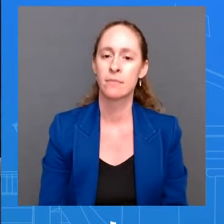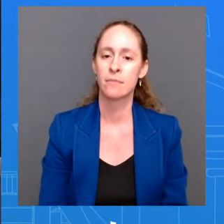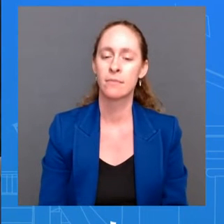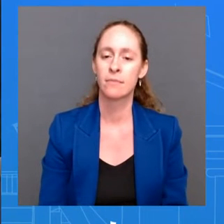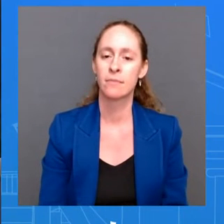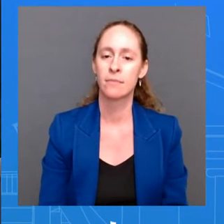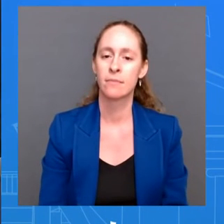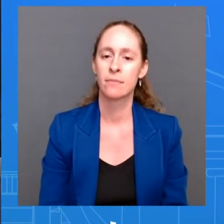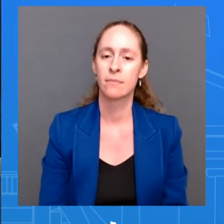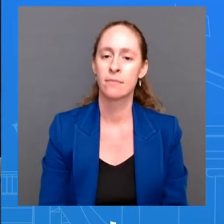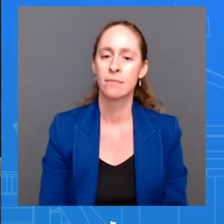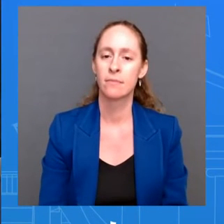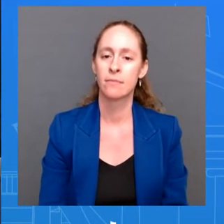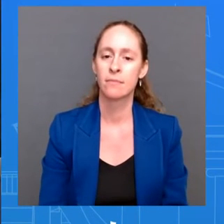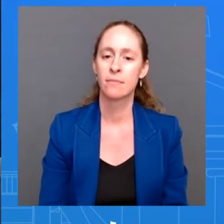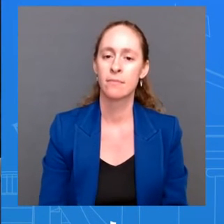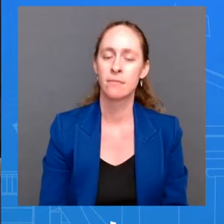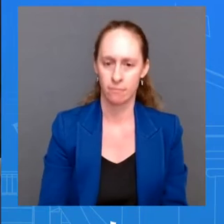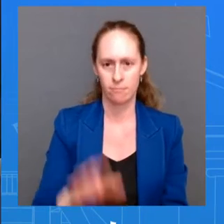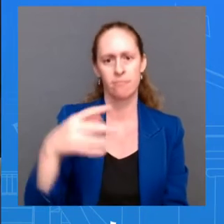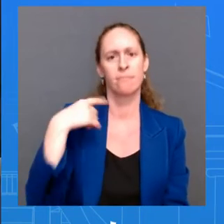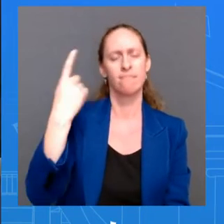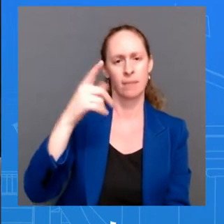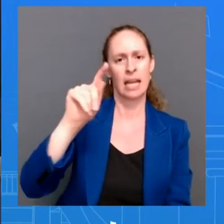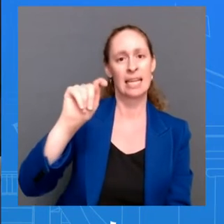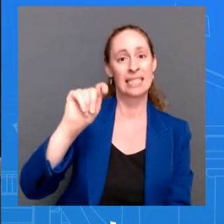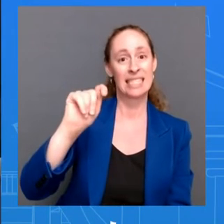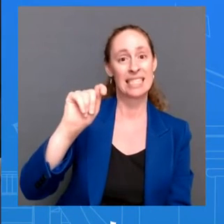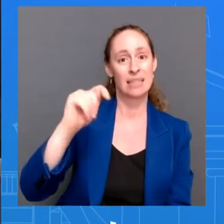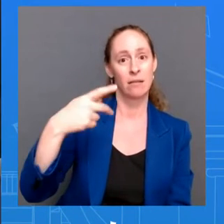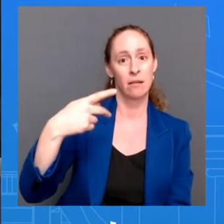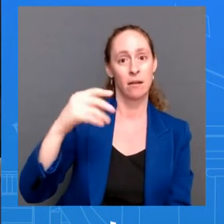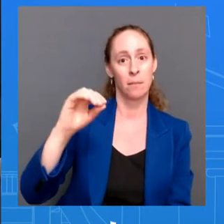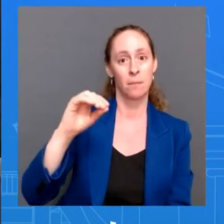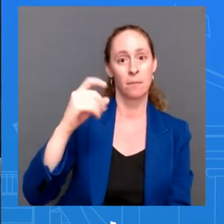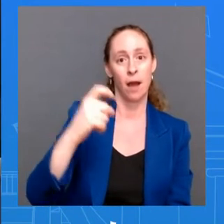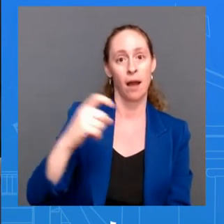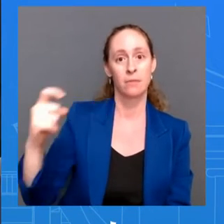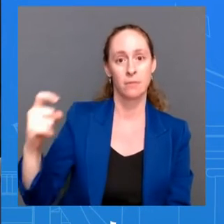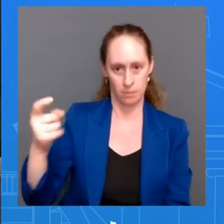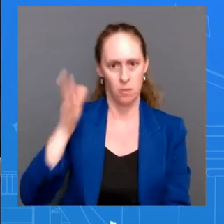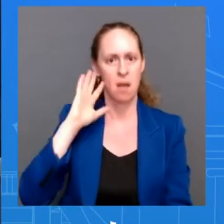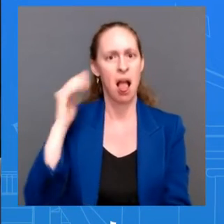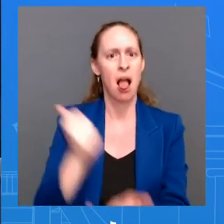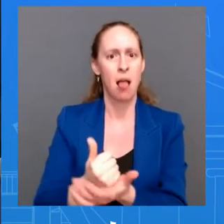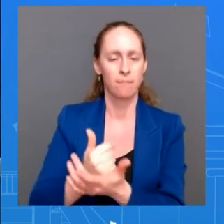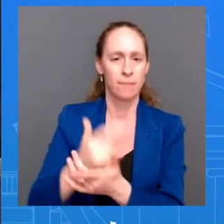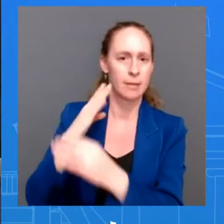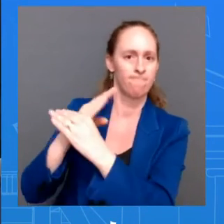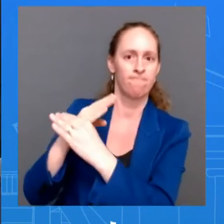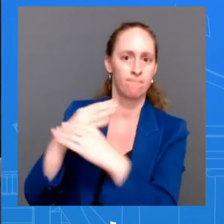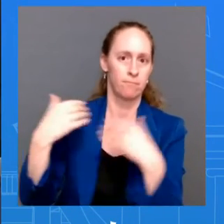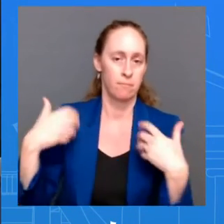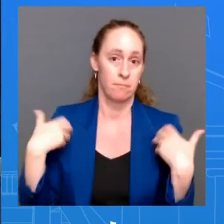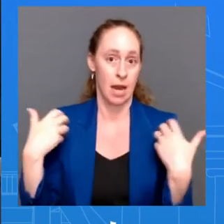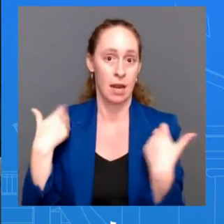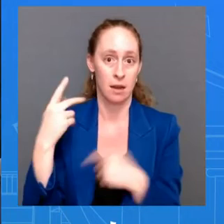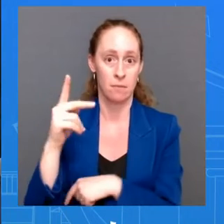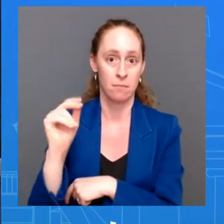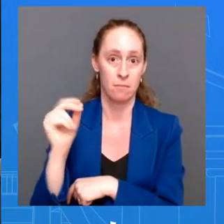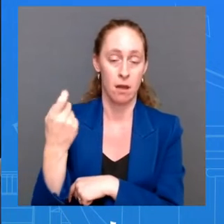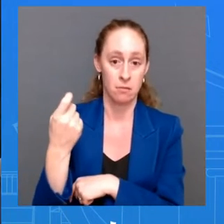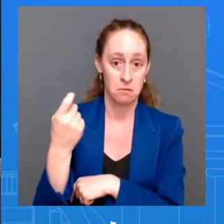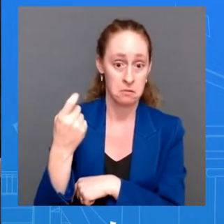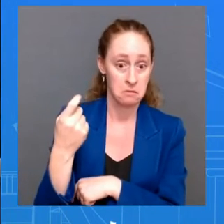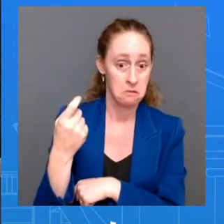reducing some of the pain and the lesions from monkeypox cases. Does the administration believe it has done all it can to see to it this treatment is